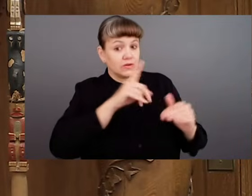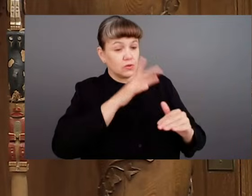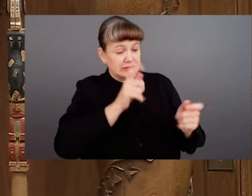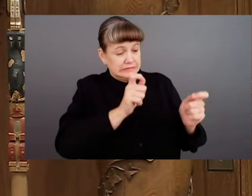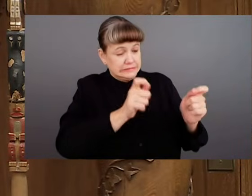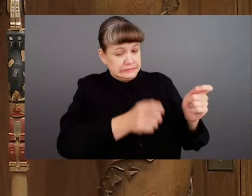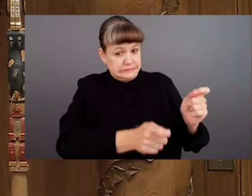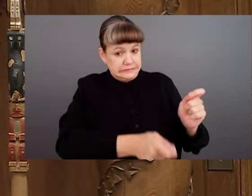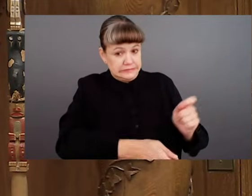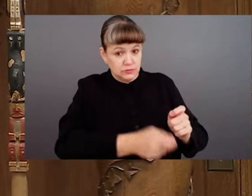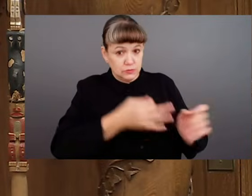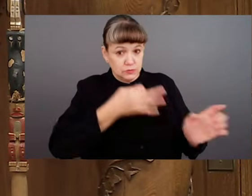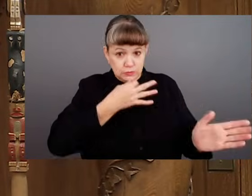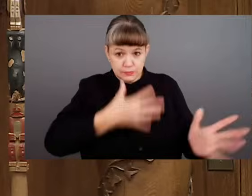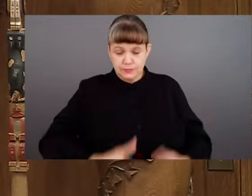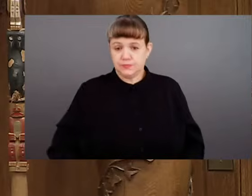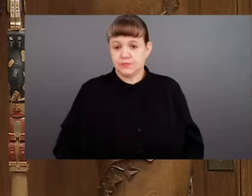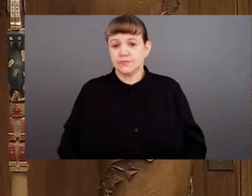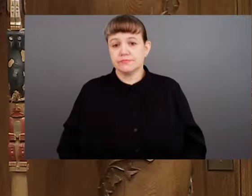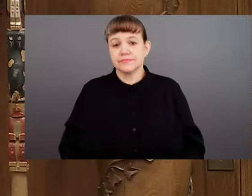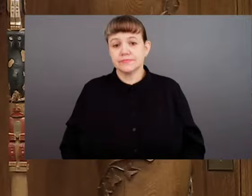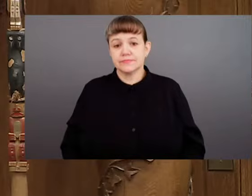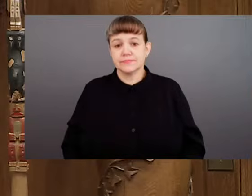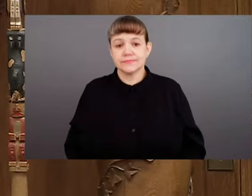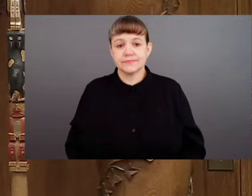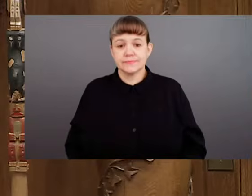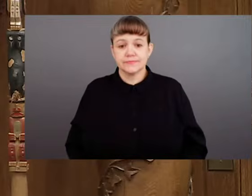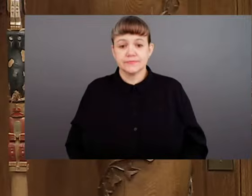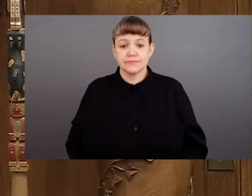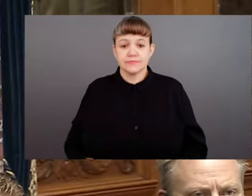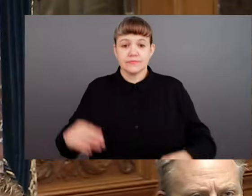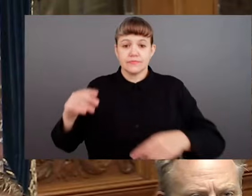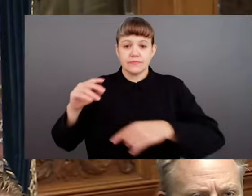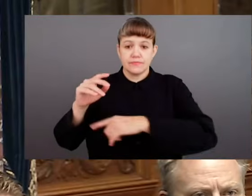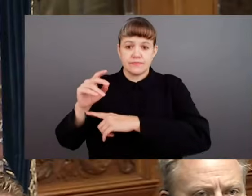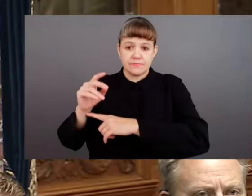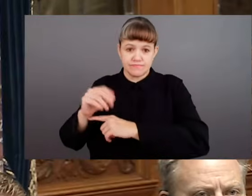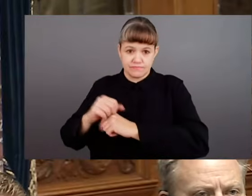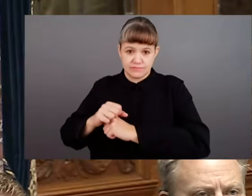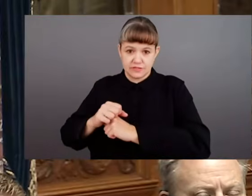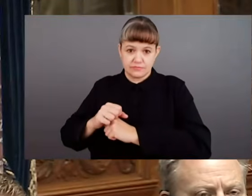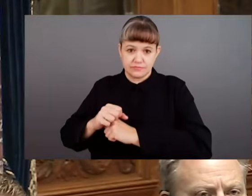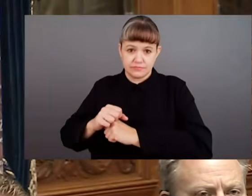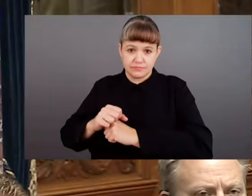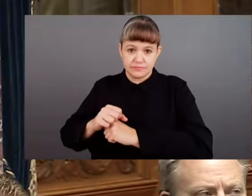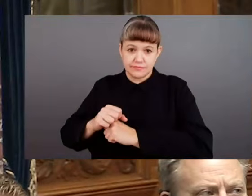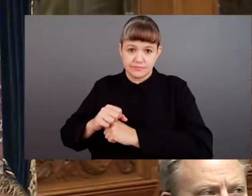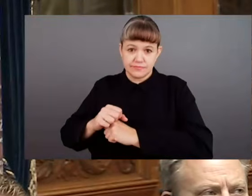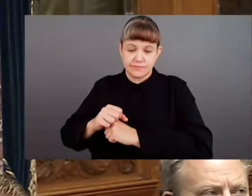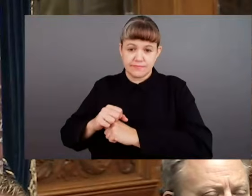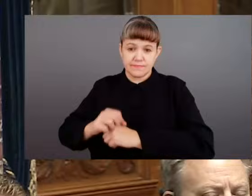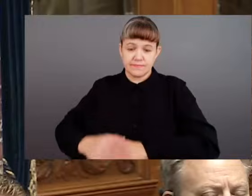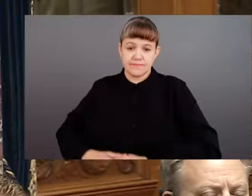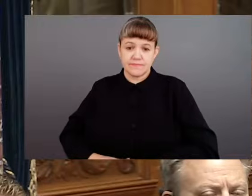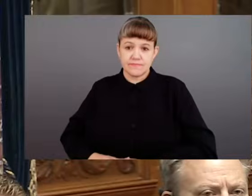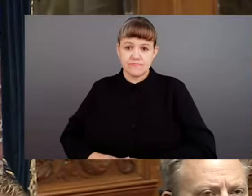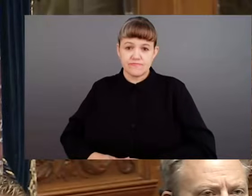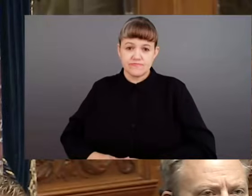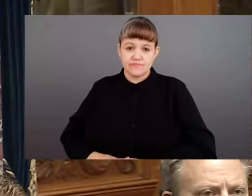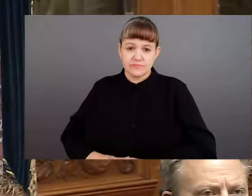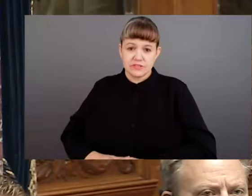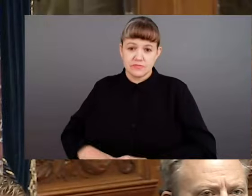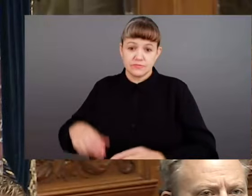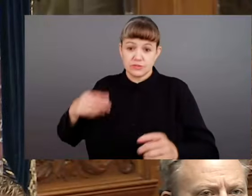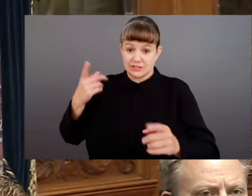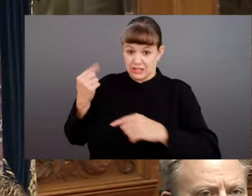Member for Kelowna Mission. Mr. Speaker, Urban's Industrial Safety employed 700 people last year, but BC's red